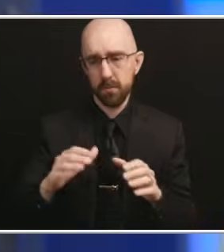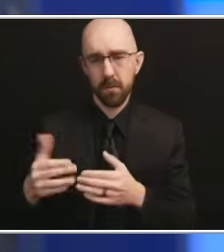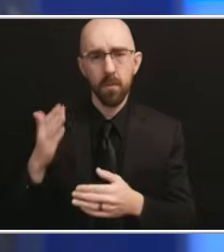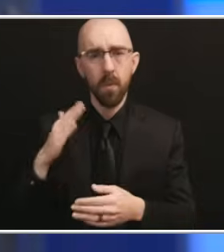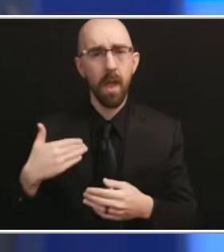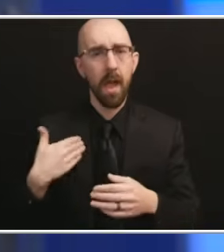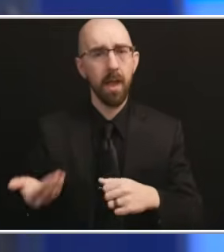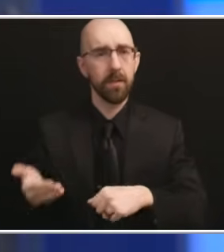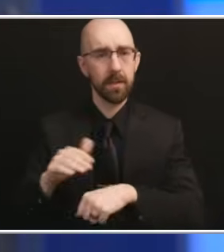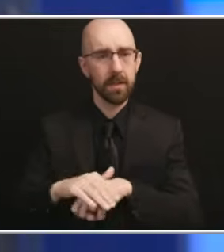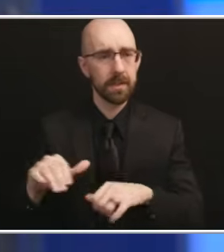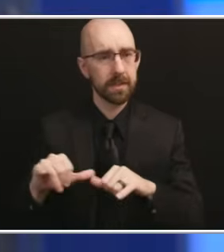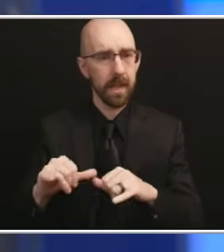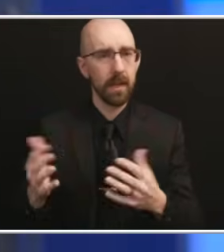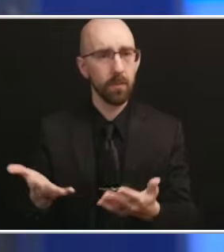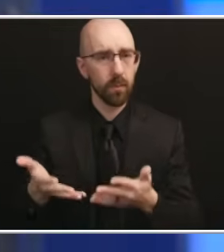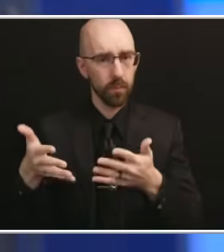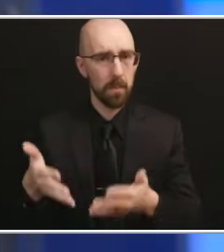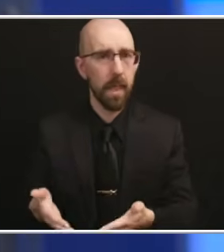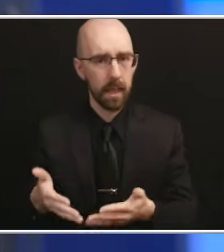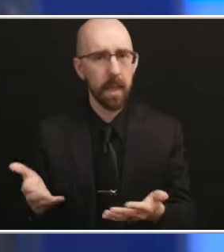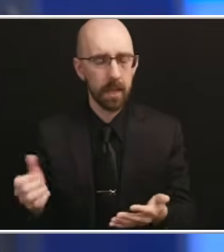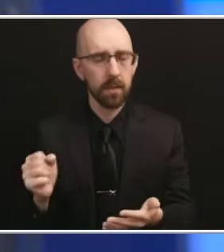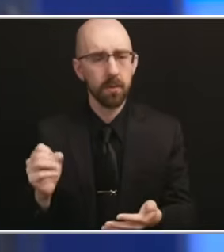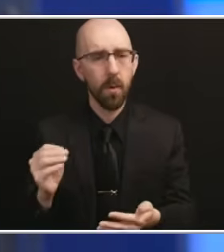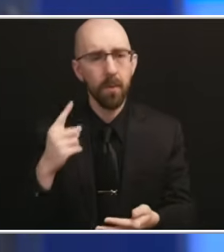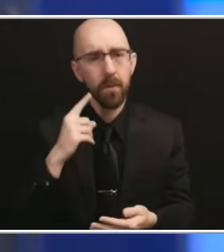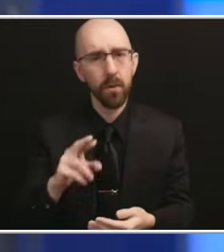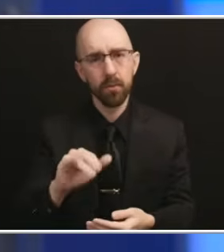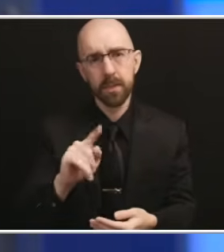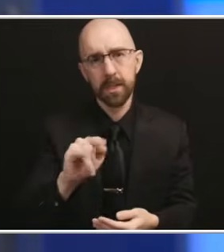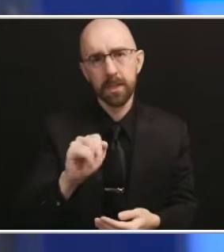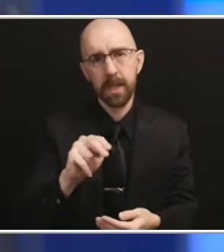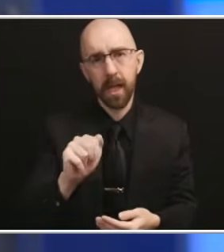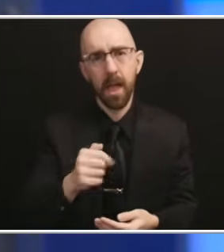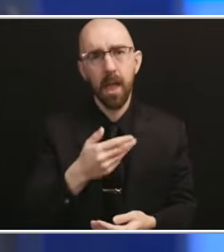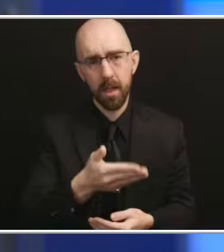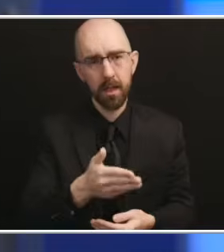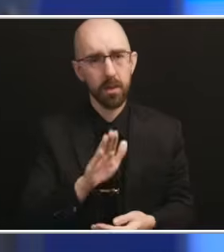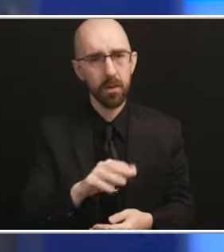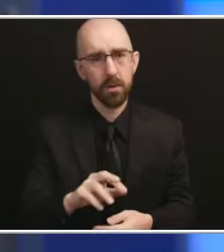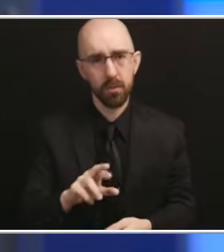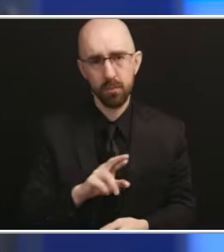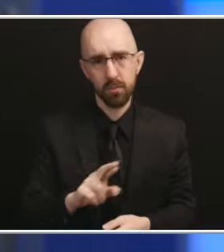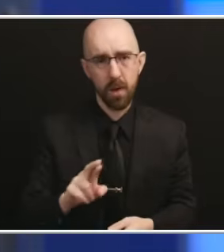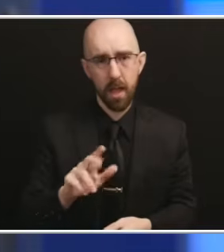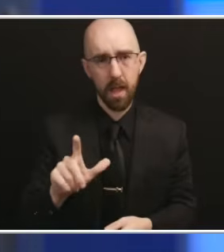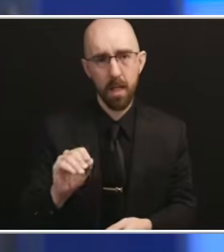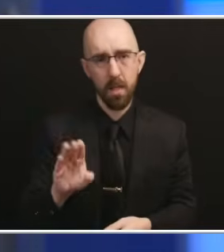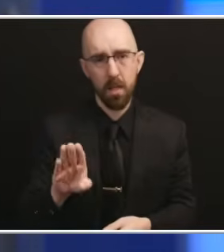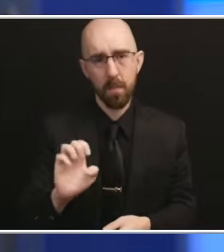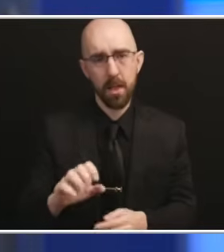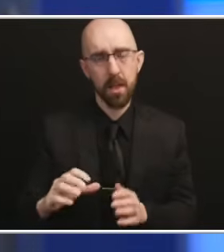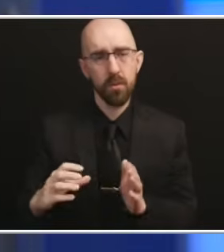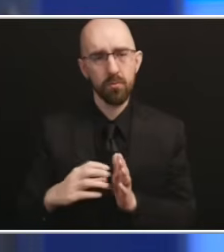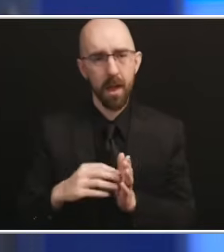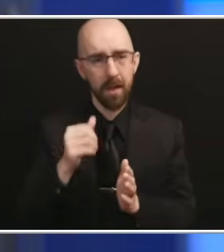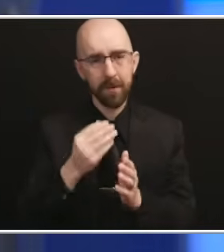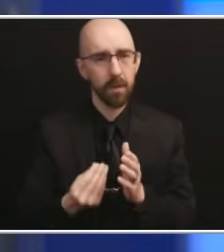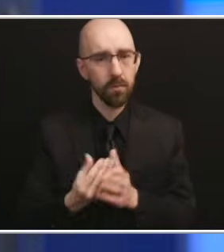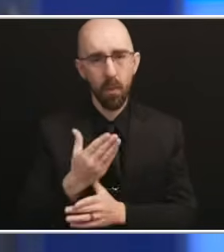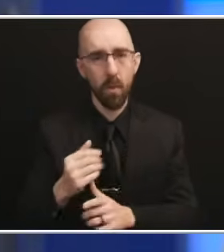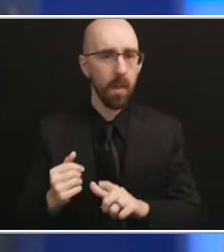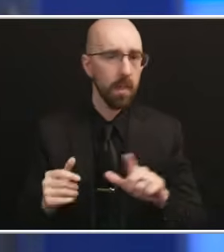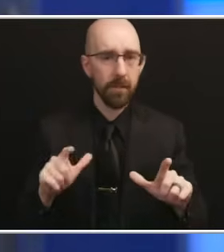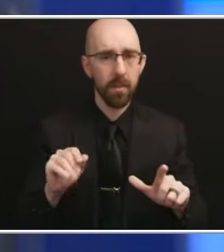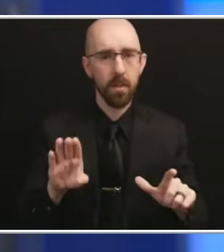remaining. And so for Christina, her right lobe graft didn't grow a left lobe, it just increased in size,